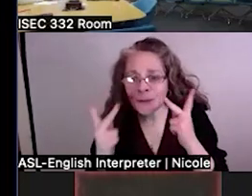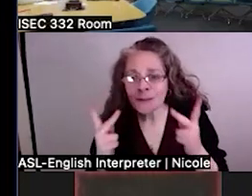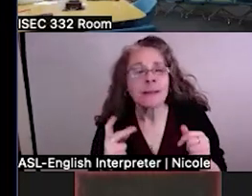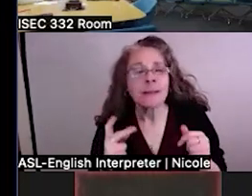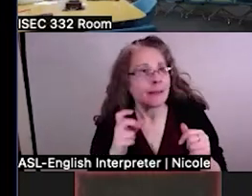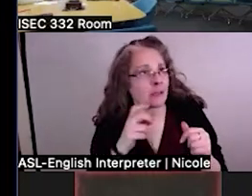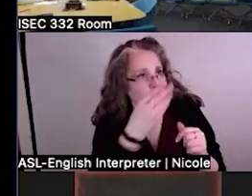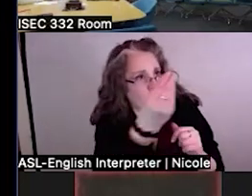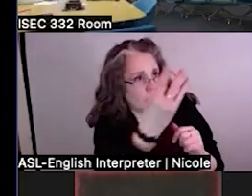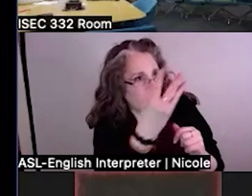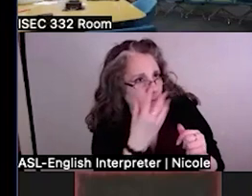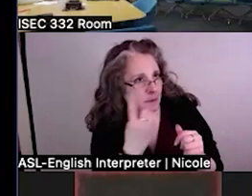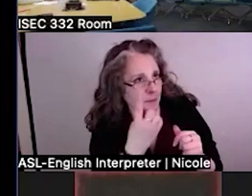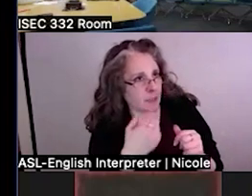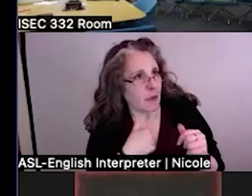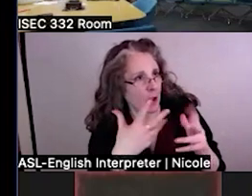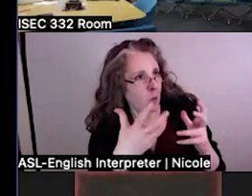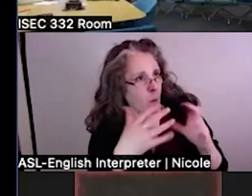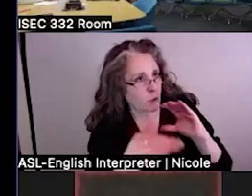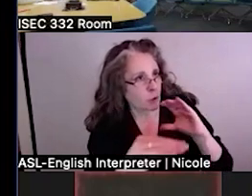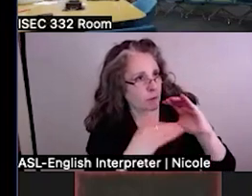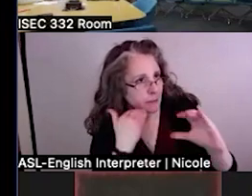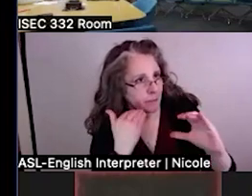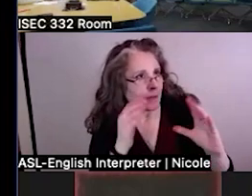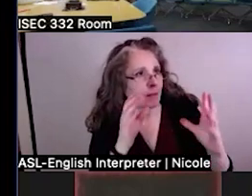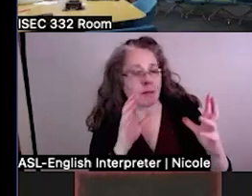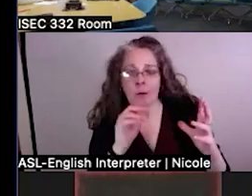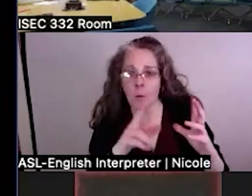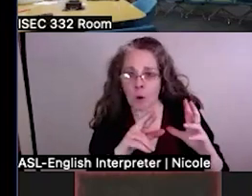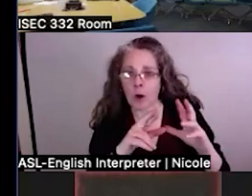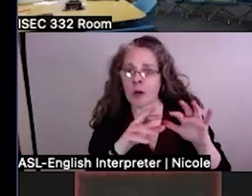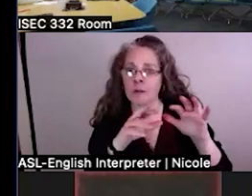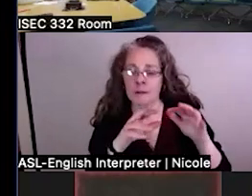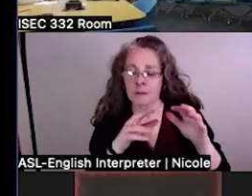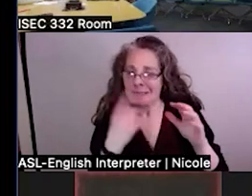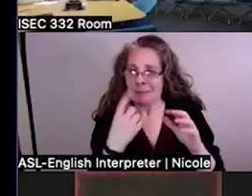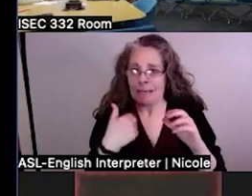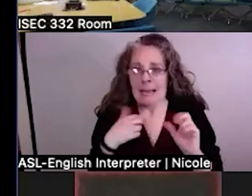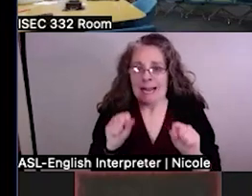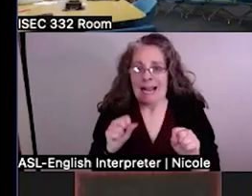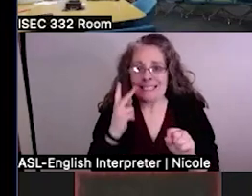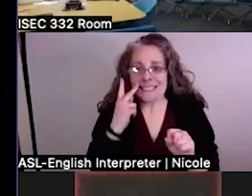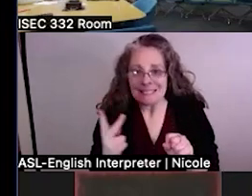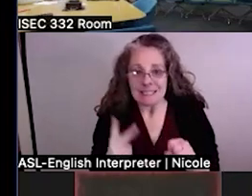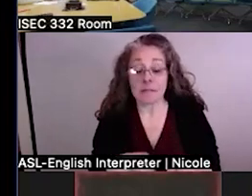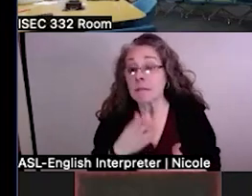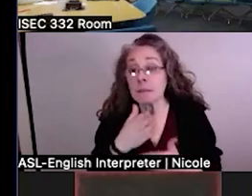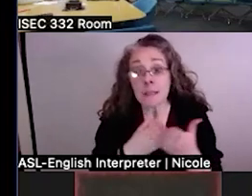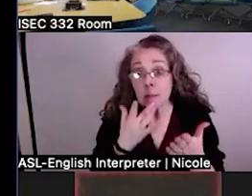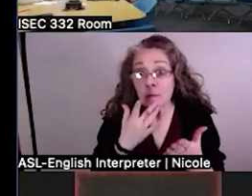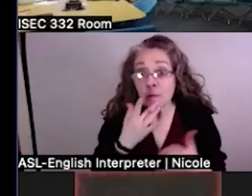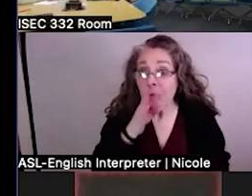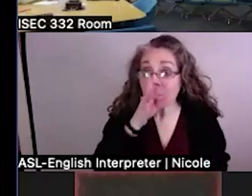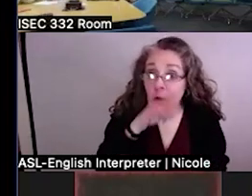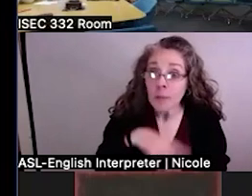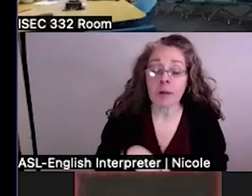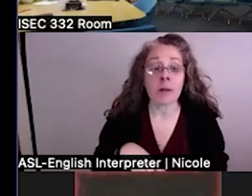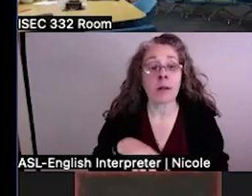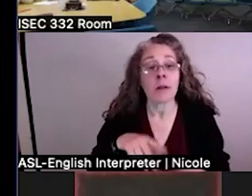going to remember that. So if you give verbal, so spoken, written, use Canvas,